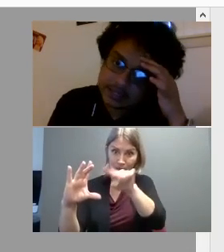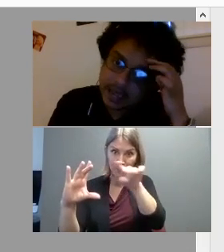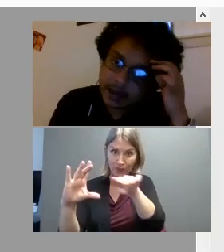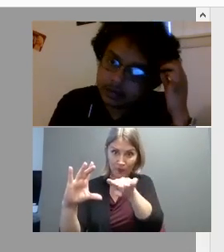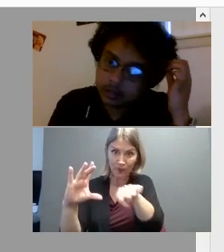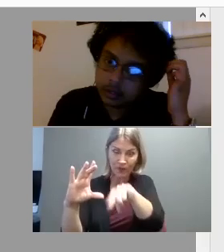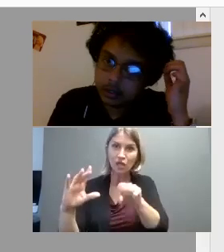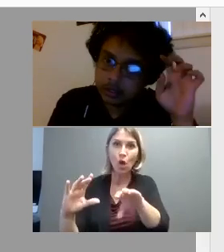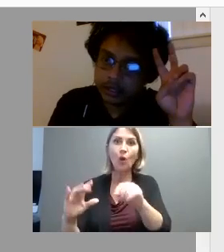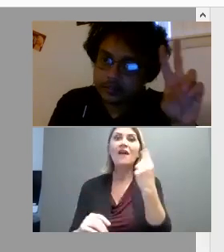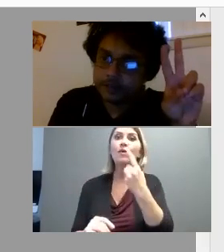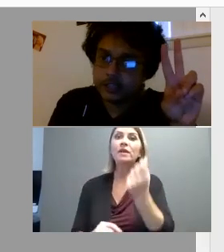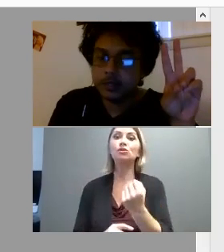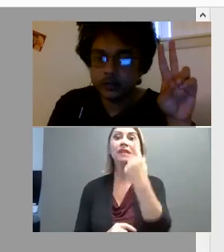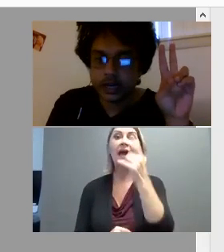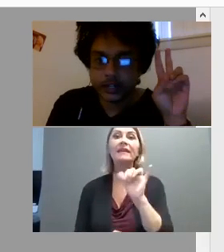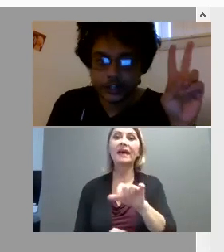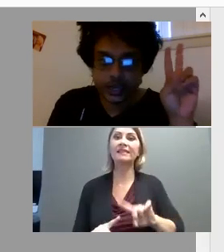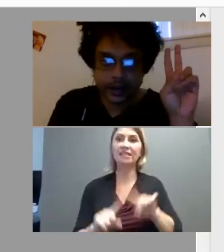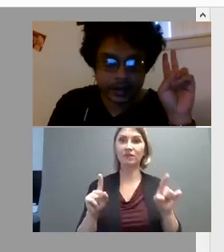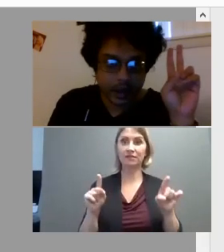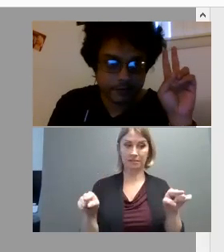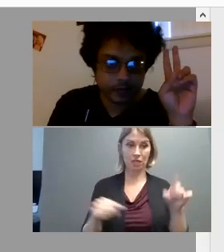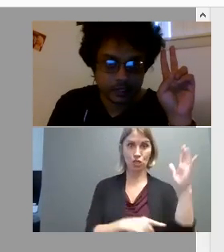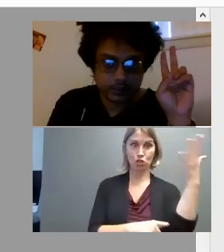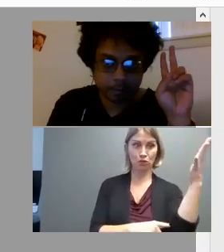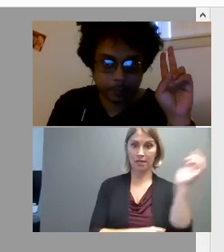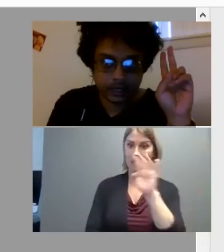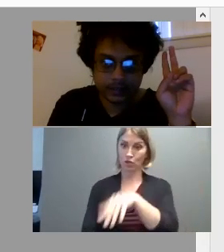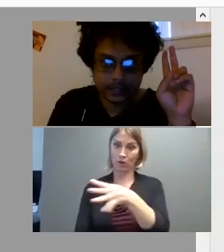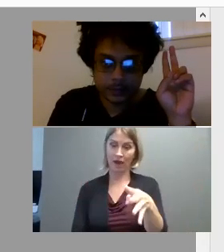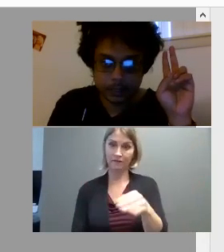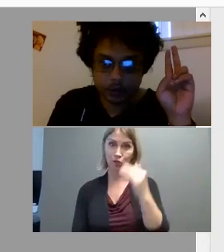everyone understand the difference between a tree and a graph